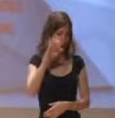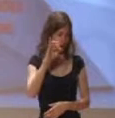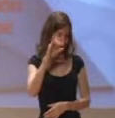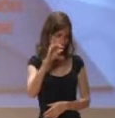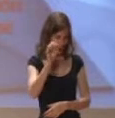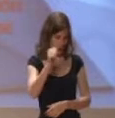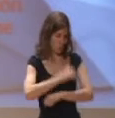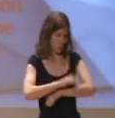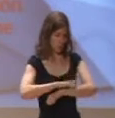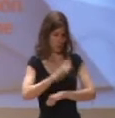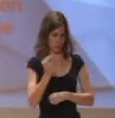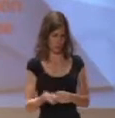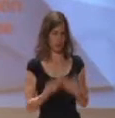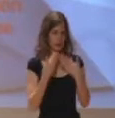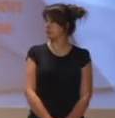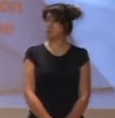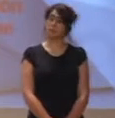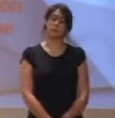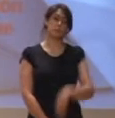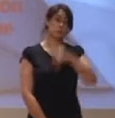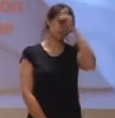ones based on for mobile.